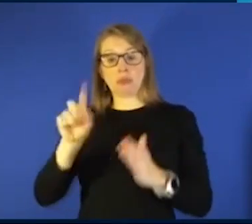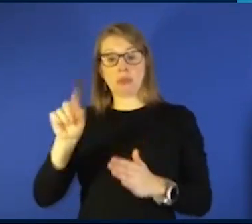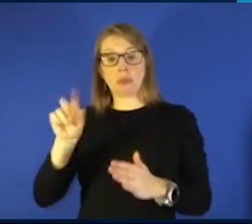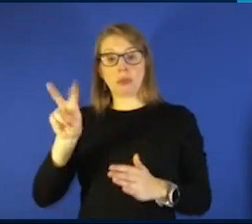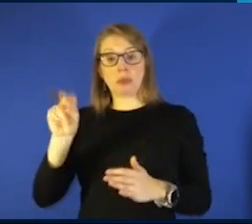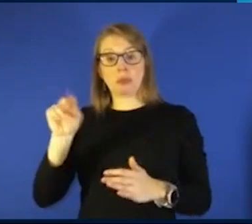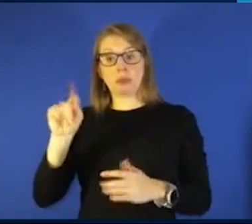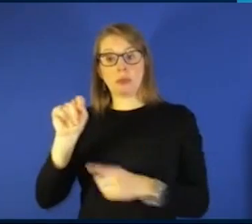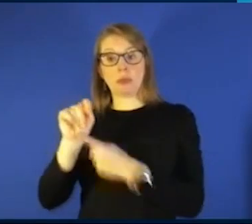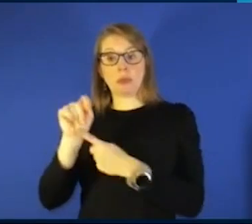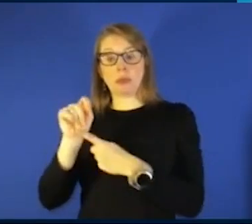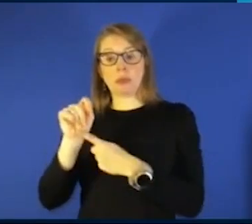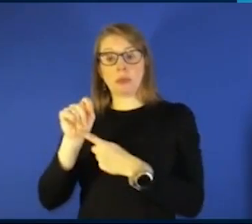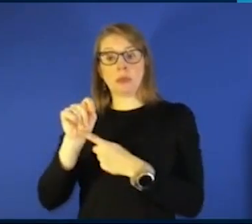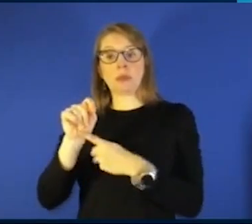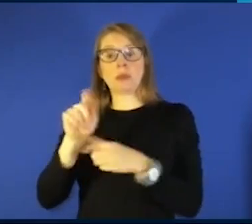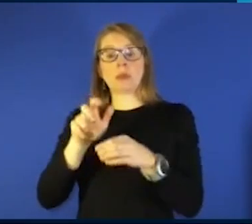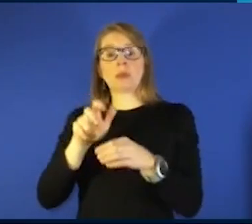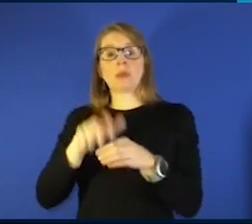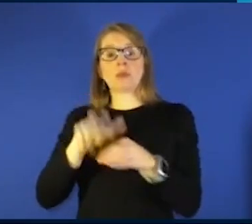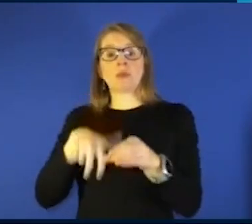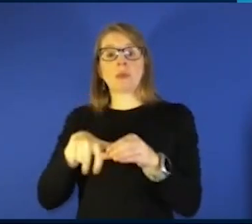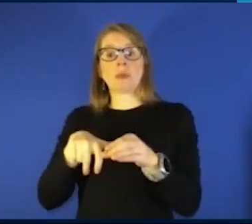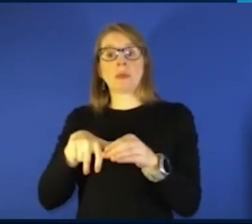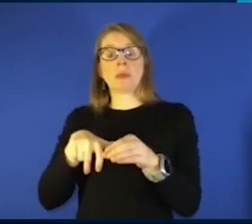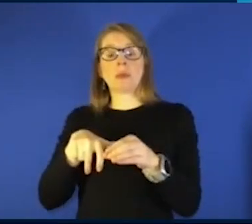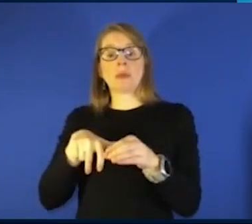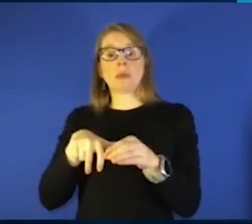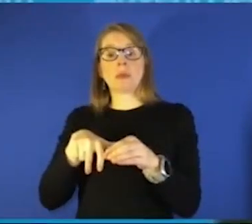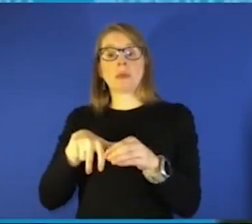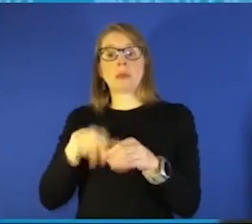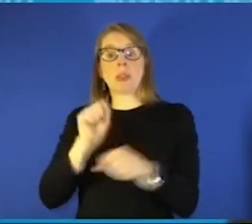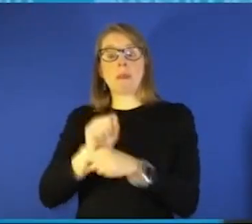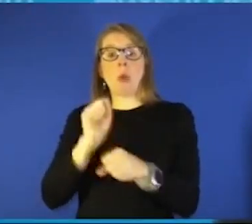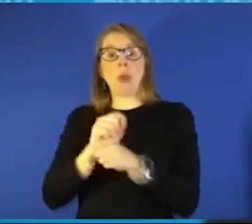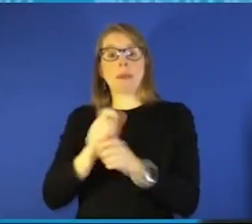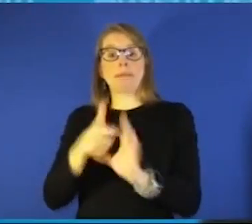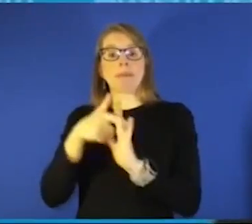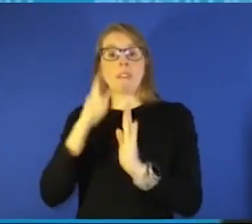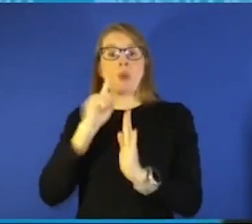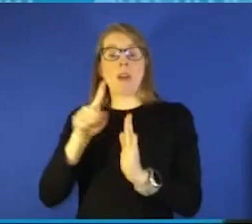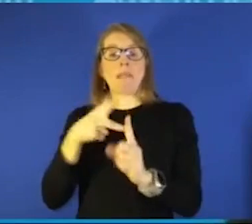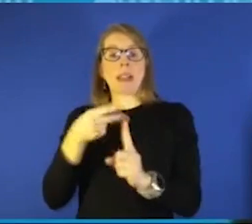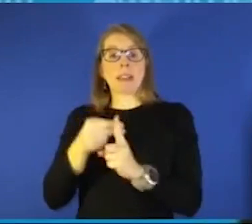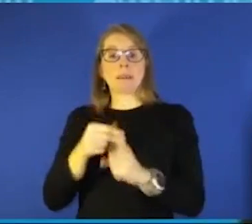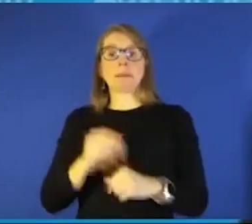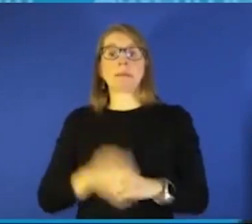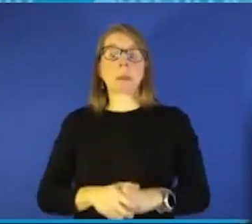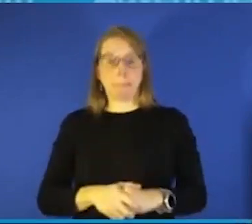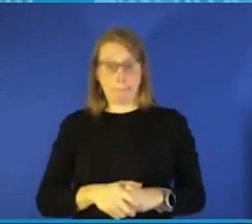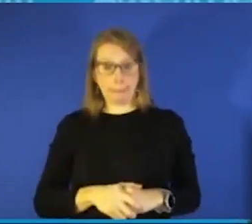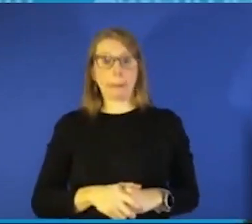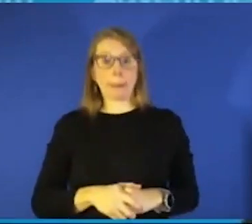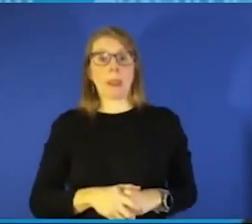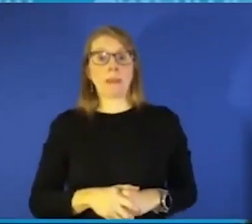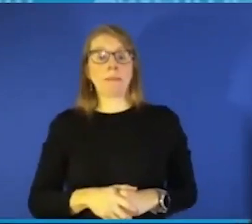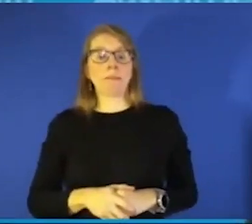employee mandate for vaccinations? Dr. Hayes? Yes, so before